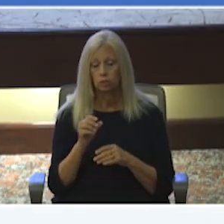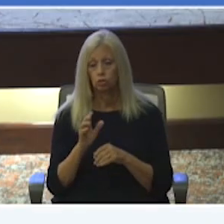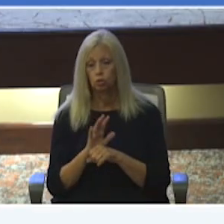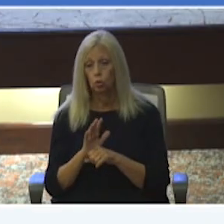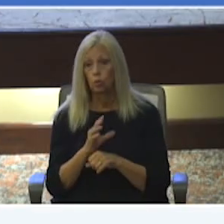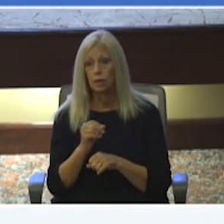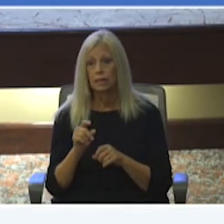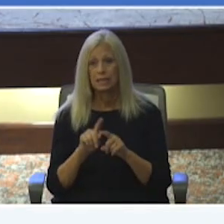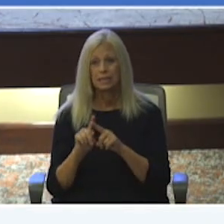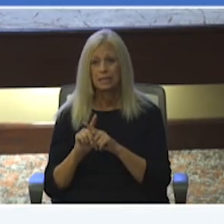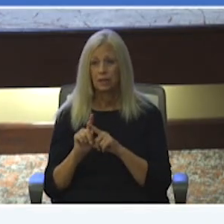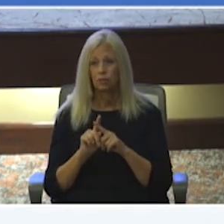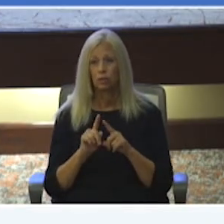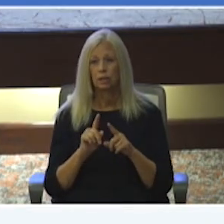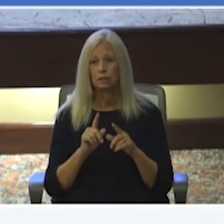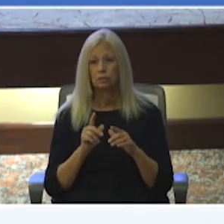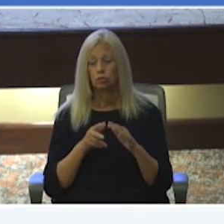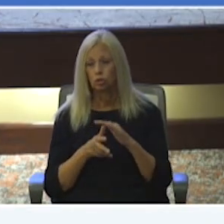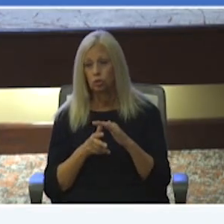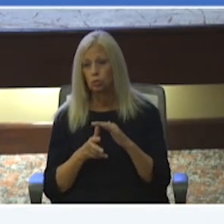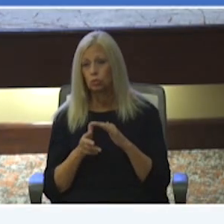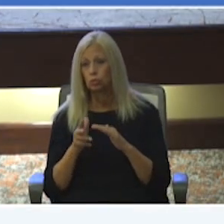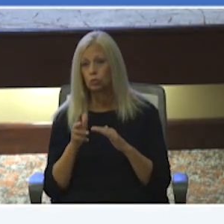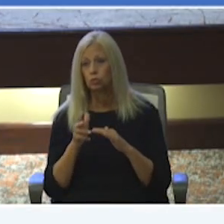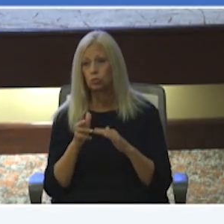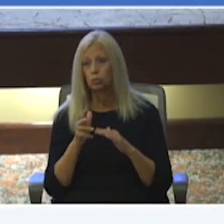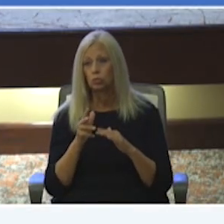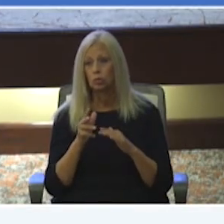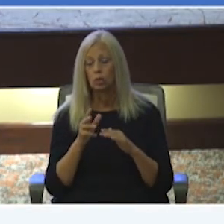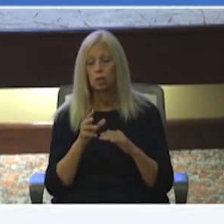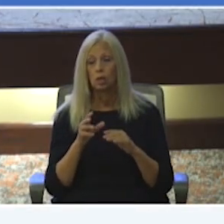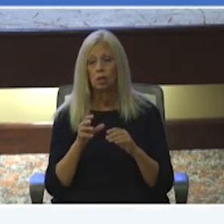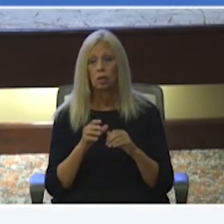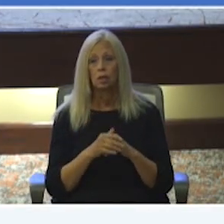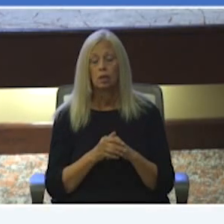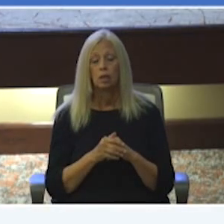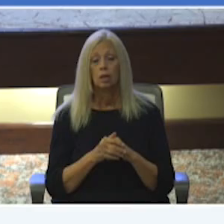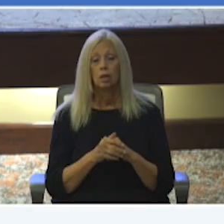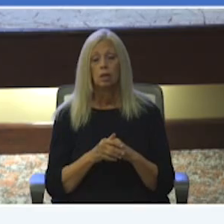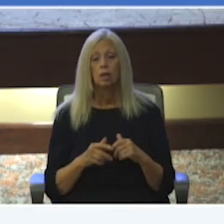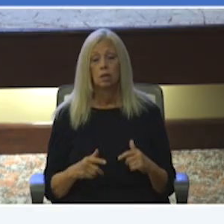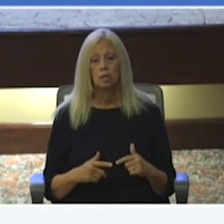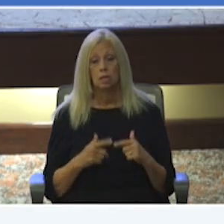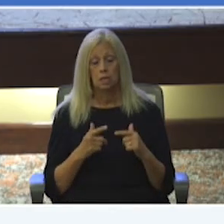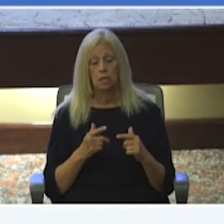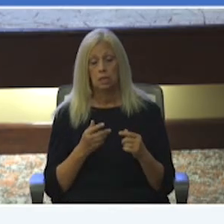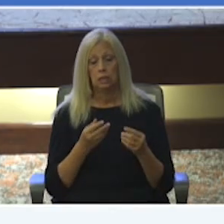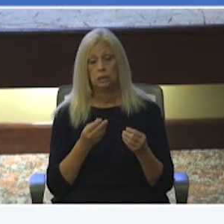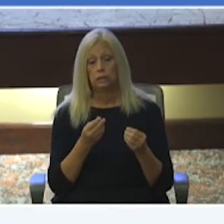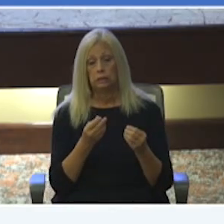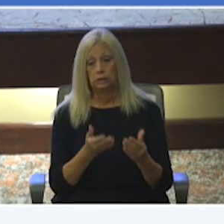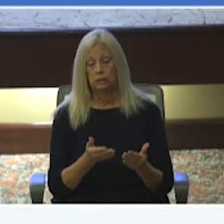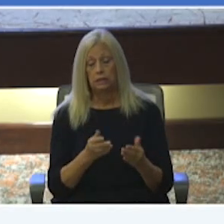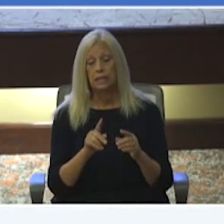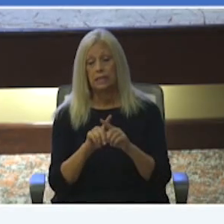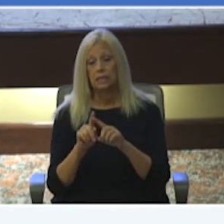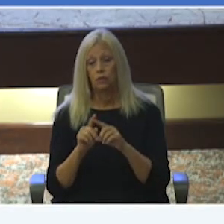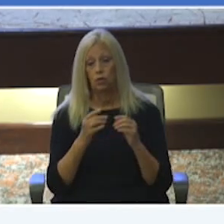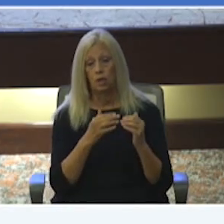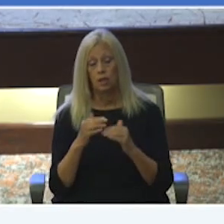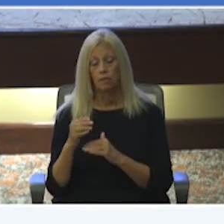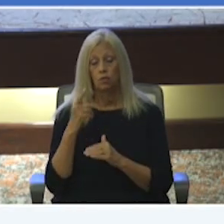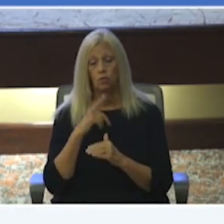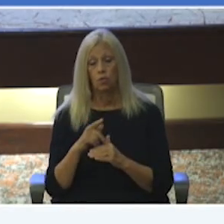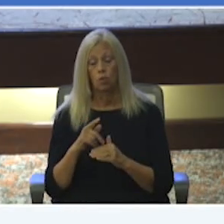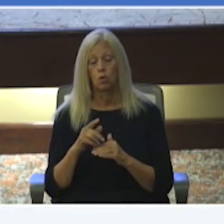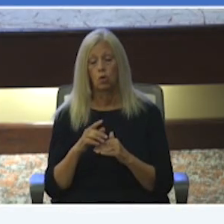then the different levels of temporary certificate occupancies that allow occupancies at different levels of